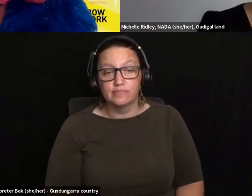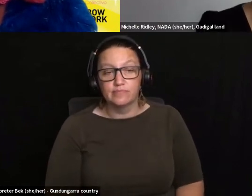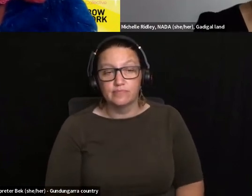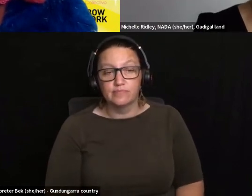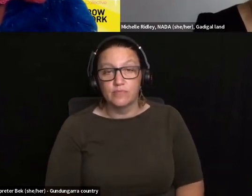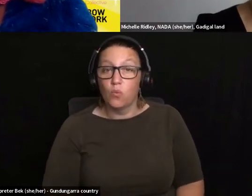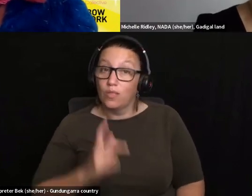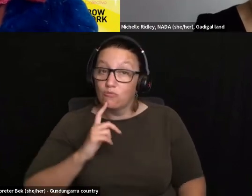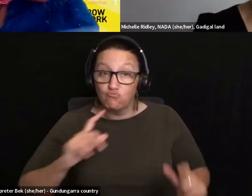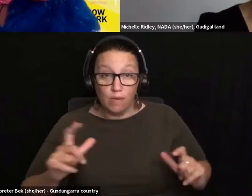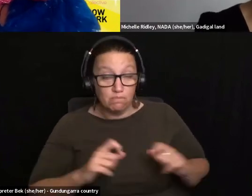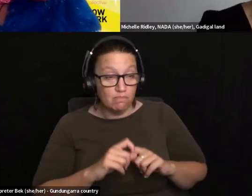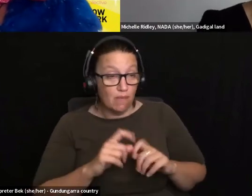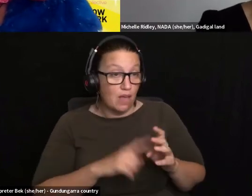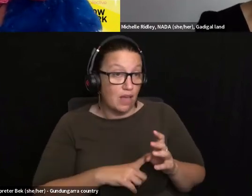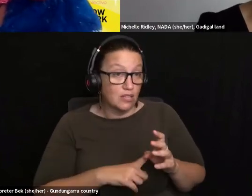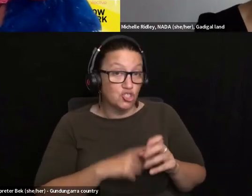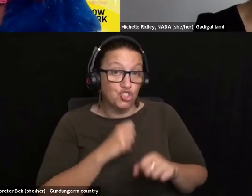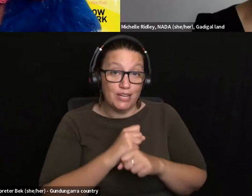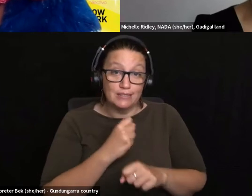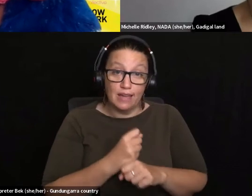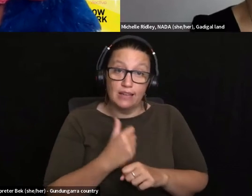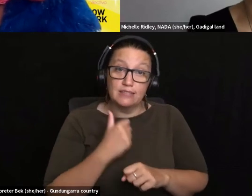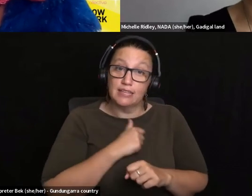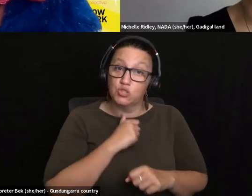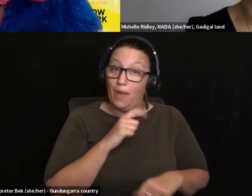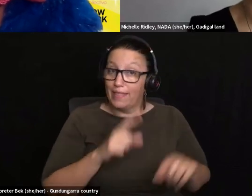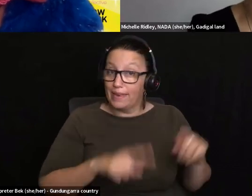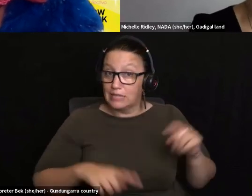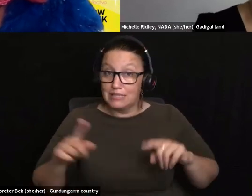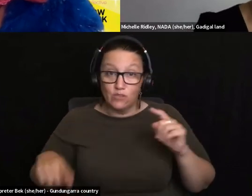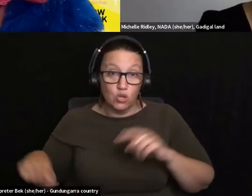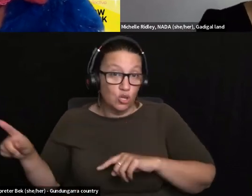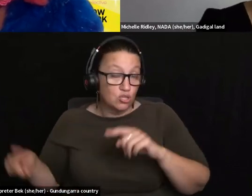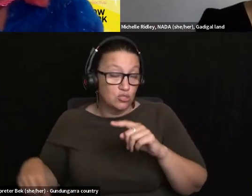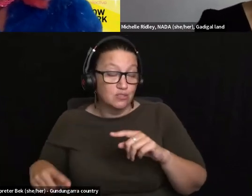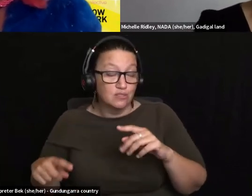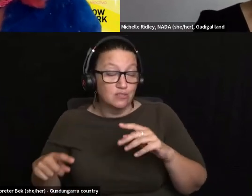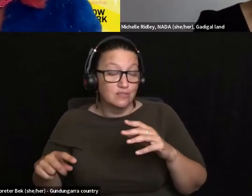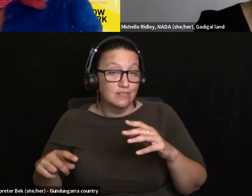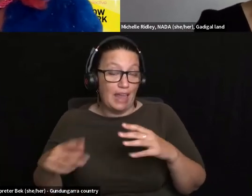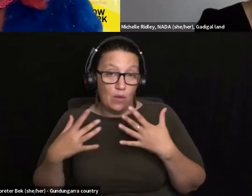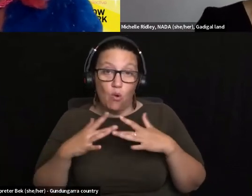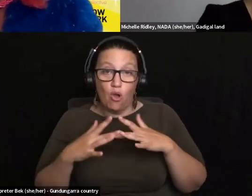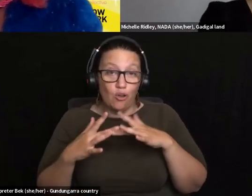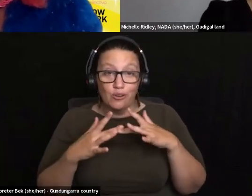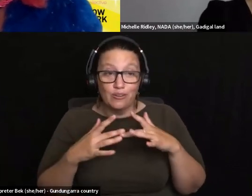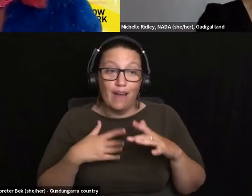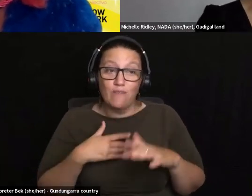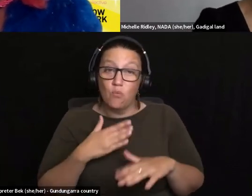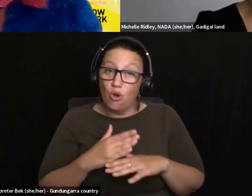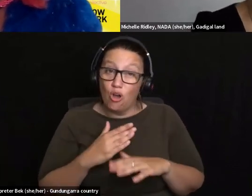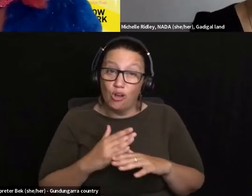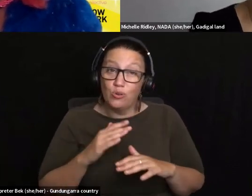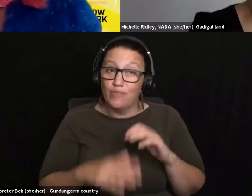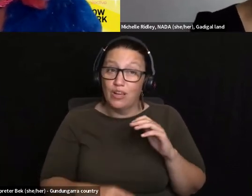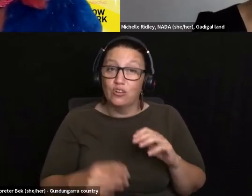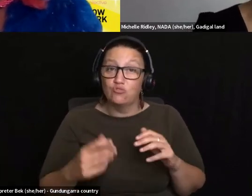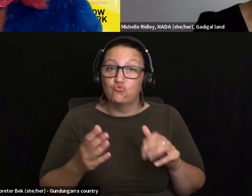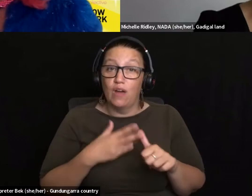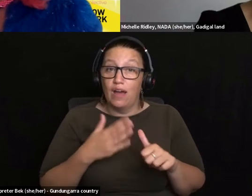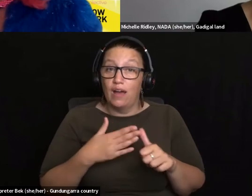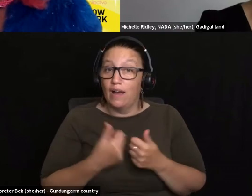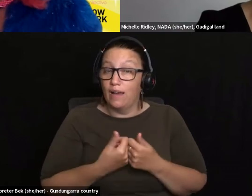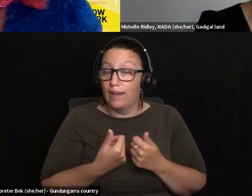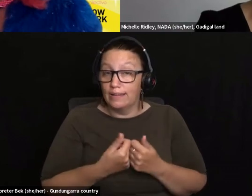Sexuality Diverse network. And I just really want to thank you. I've worked across the drug and alcohol sector for a very long time,